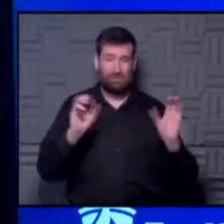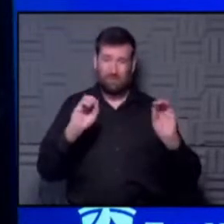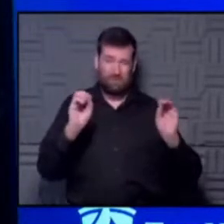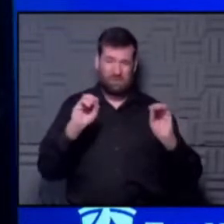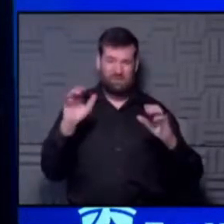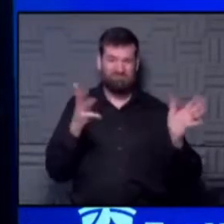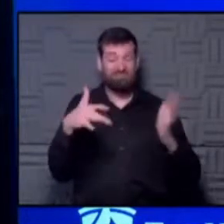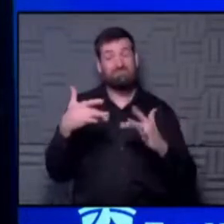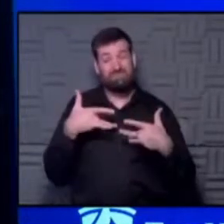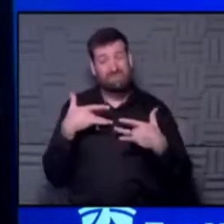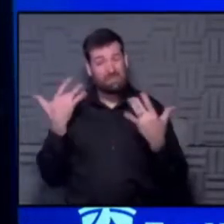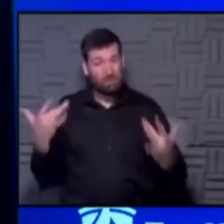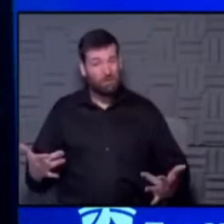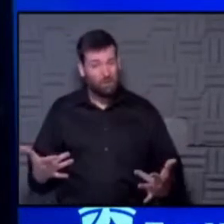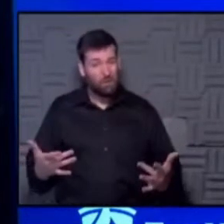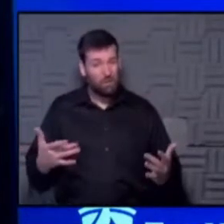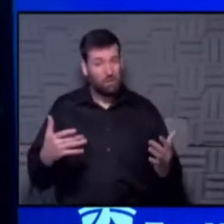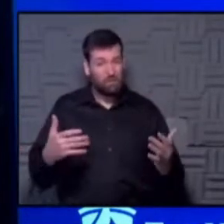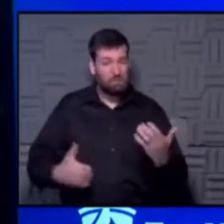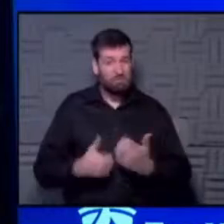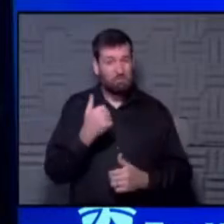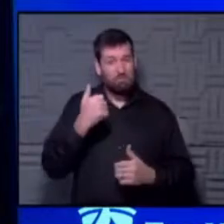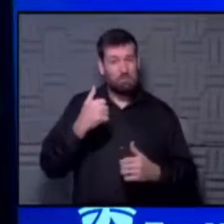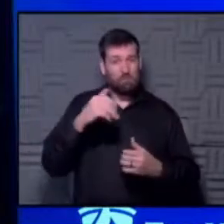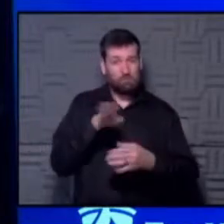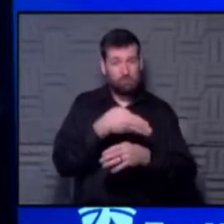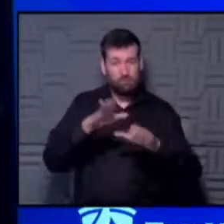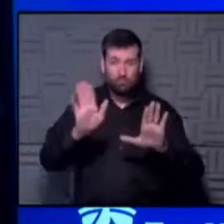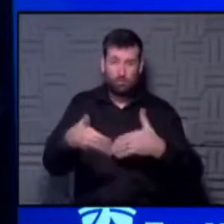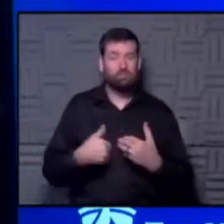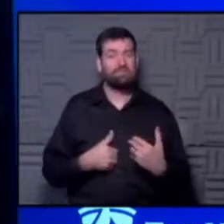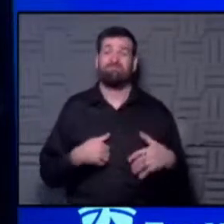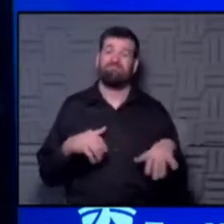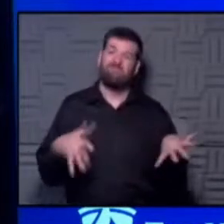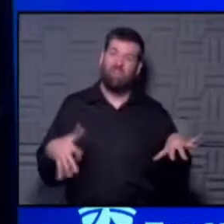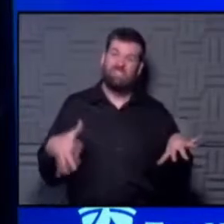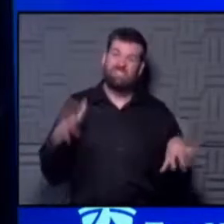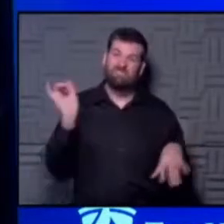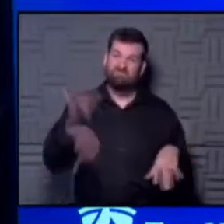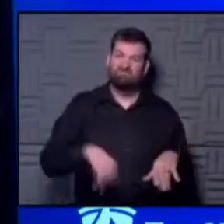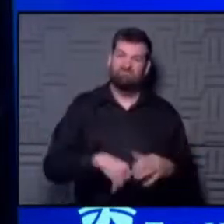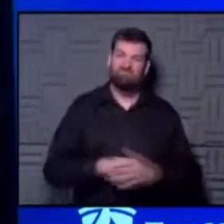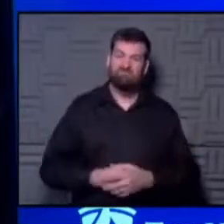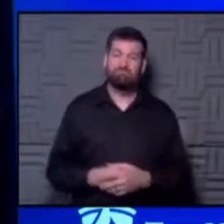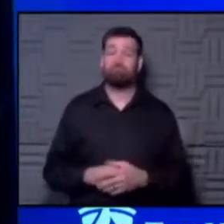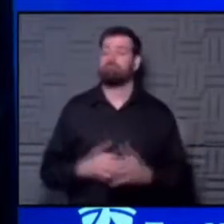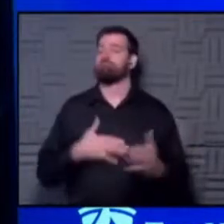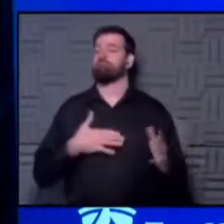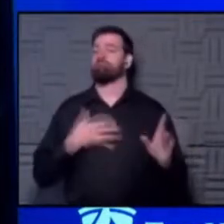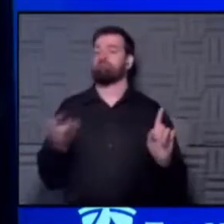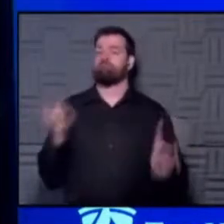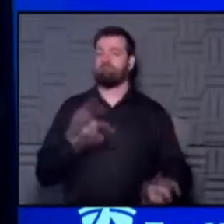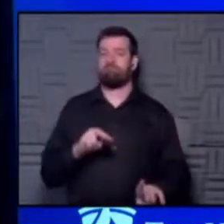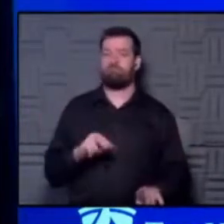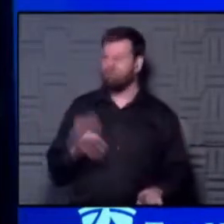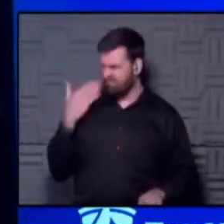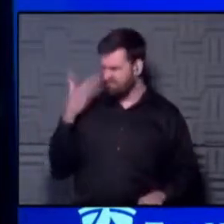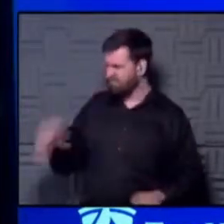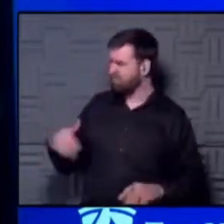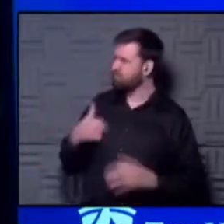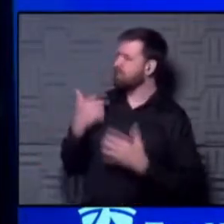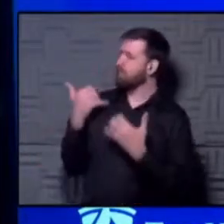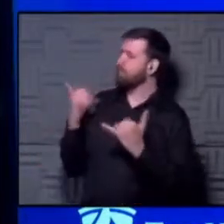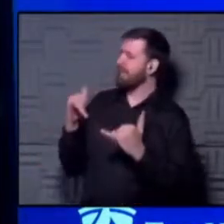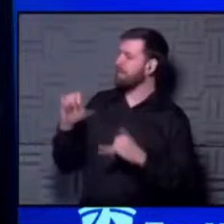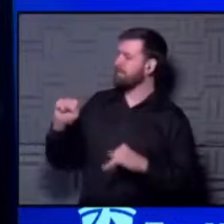ventilation, which is typical of most orchestral rooms, then I'd be a little nervous about that situation myself. So that's how I would look at it. I played saxophone.